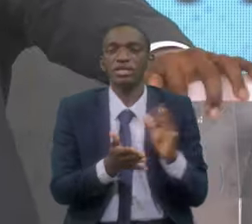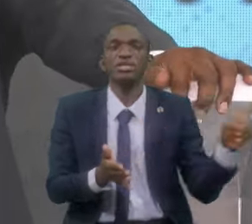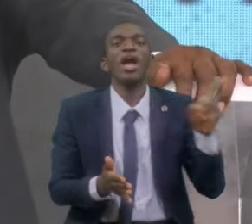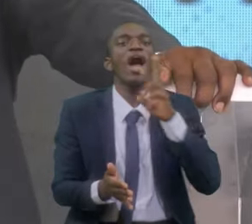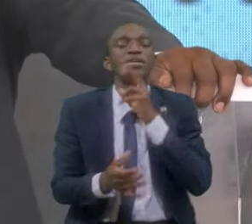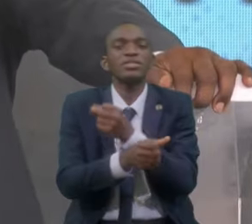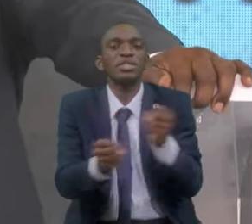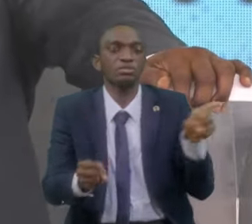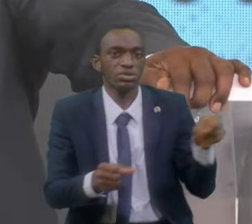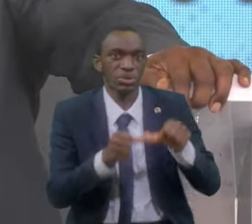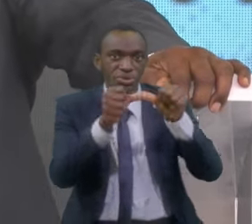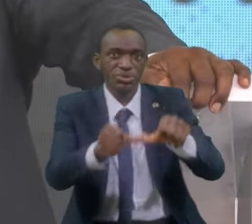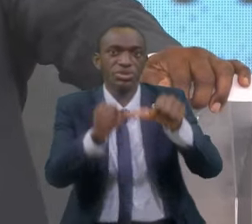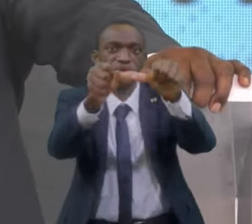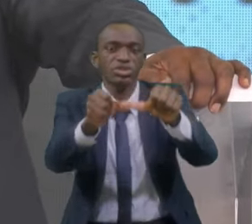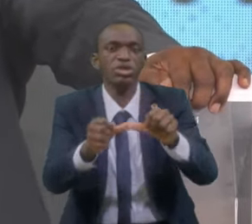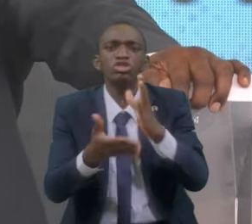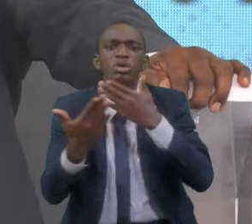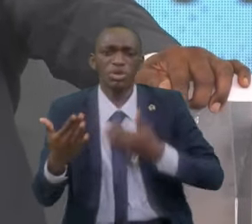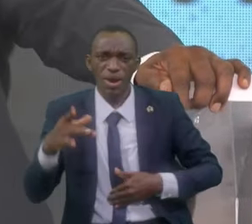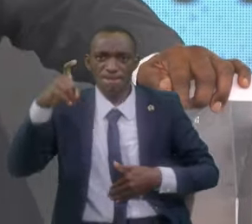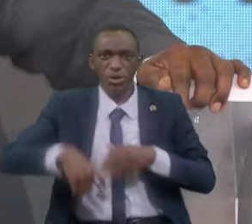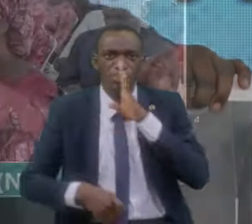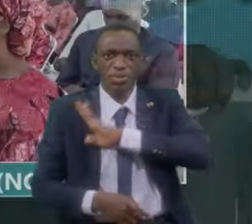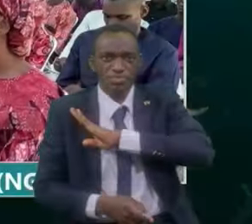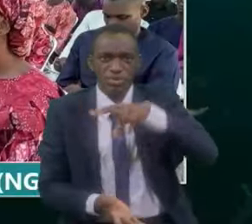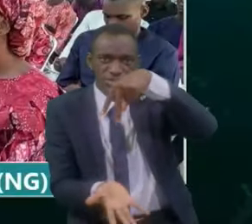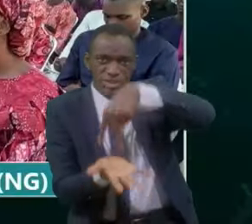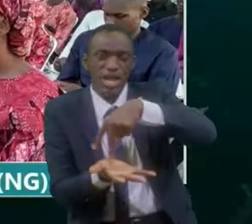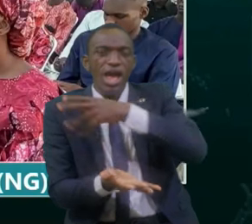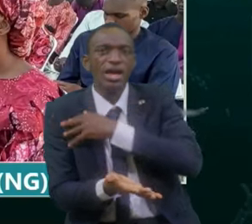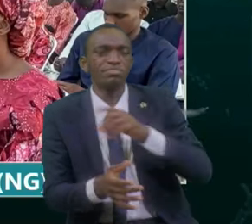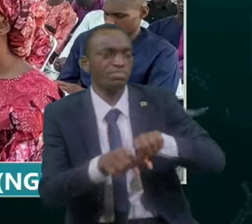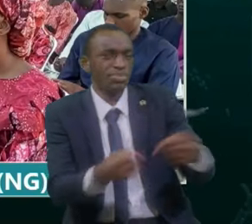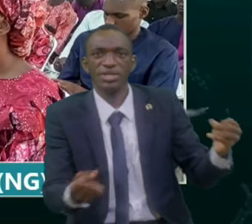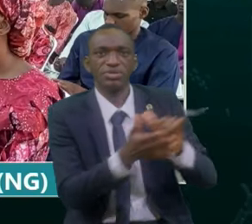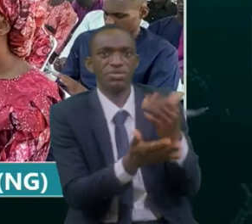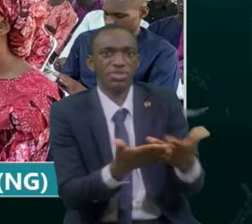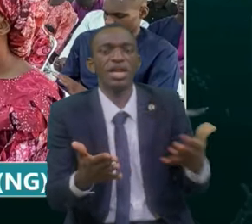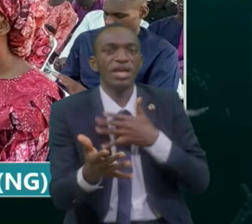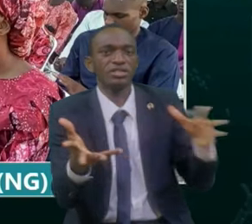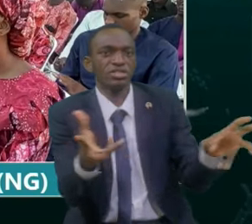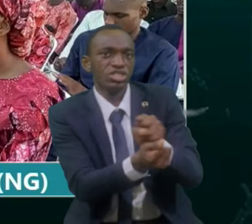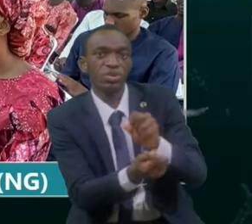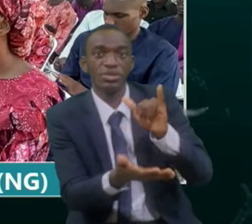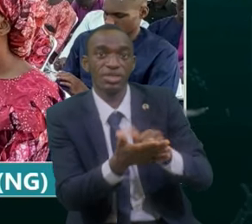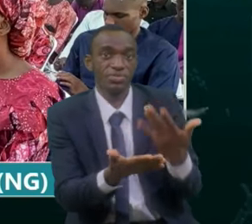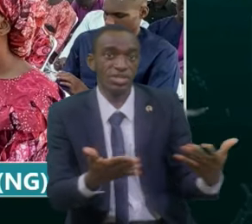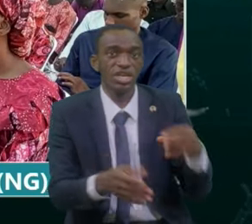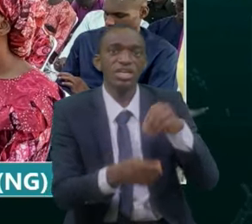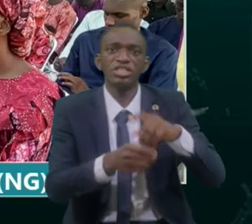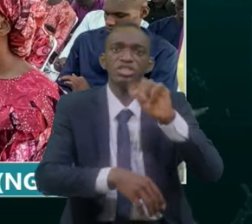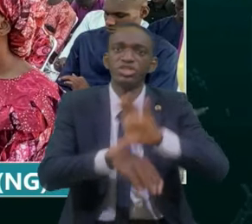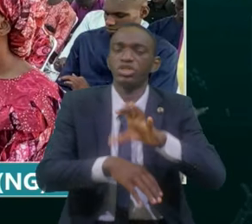they carry on. Somebody must rise up and break that thing and destroy that thing. In the church of the living God, we